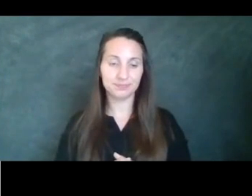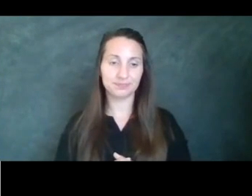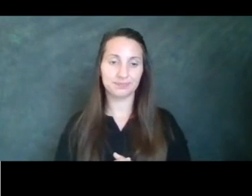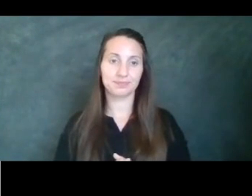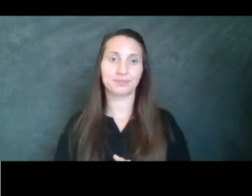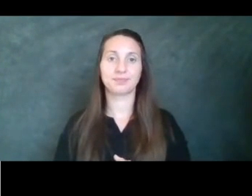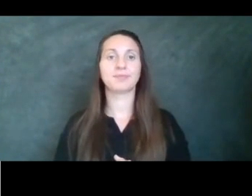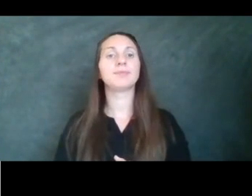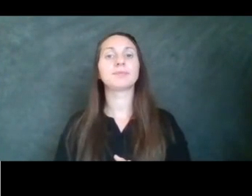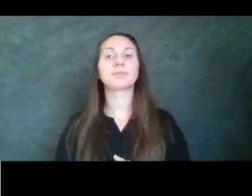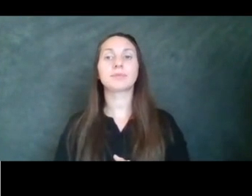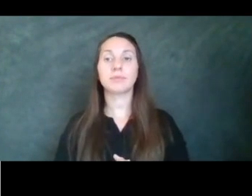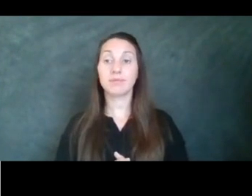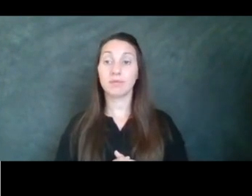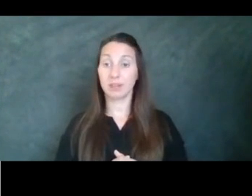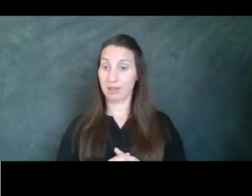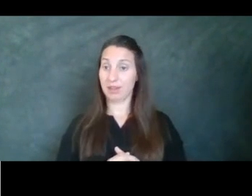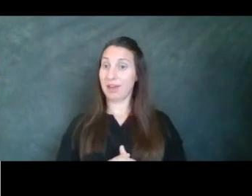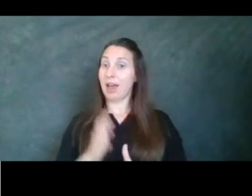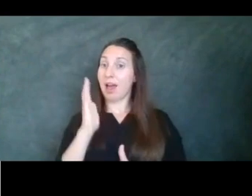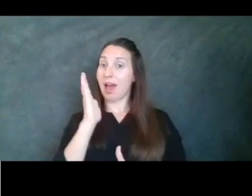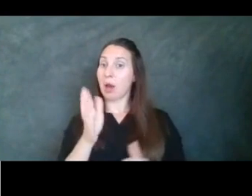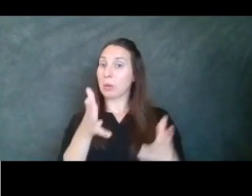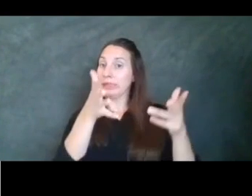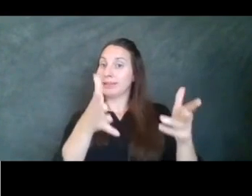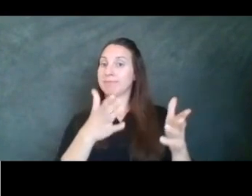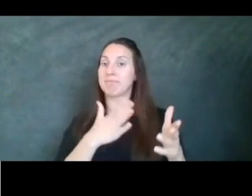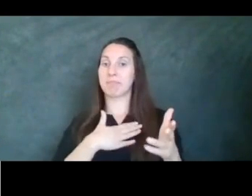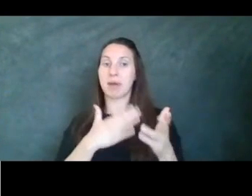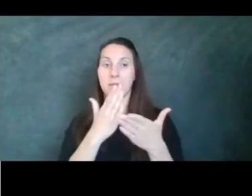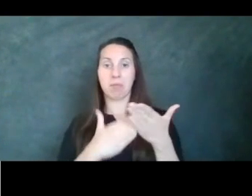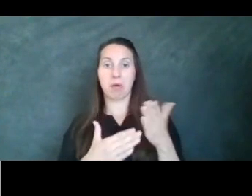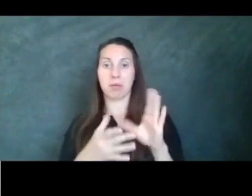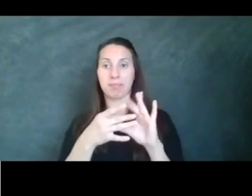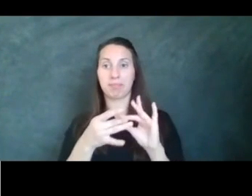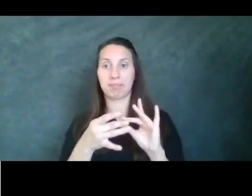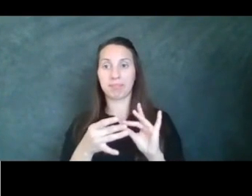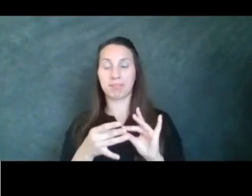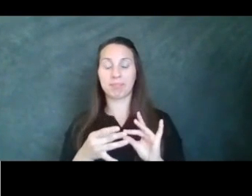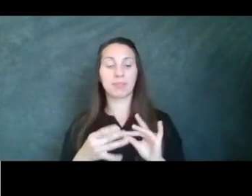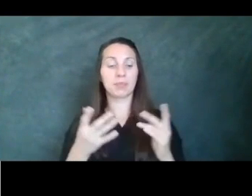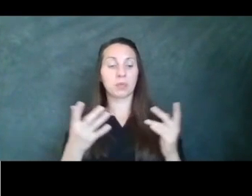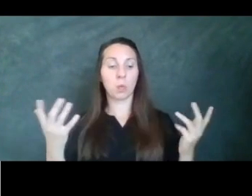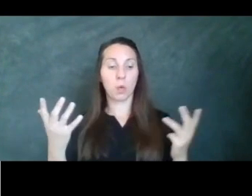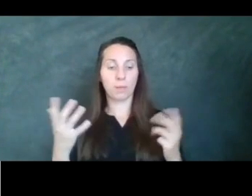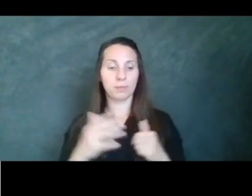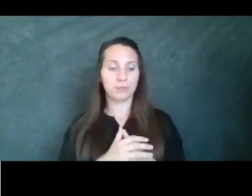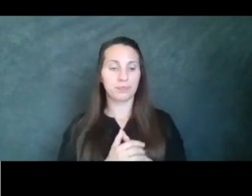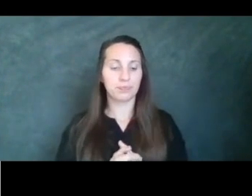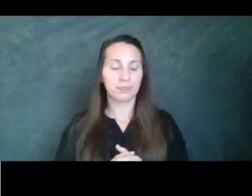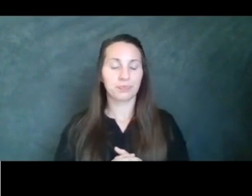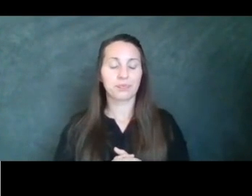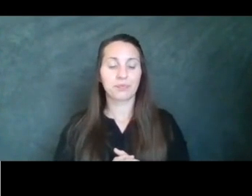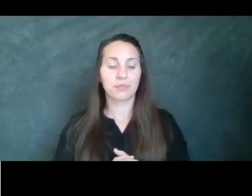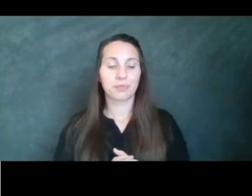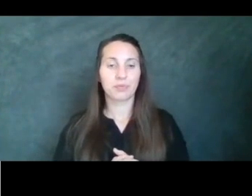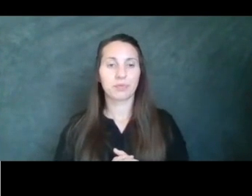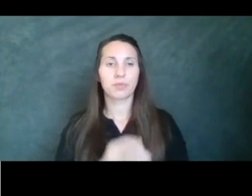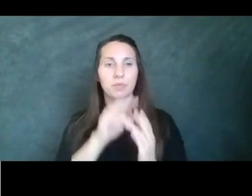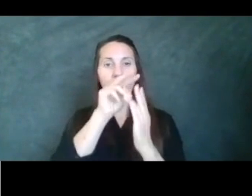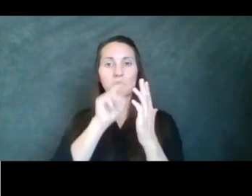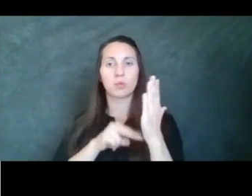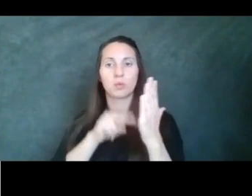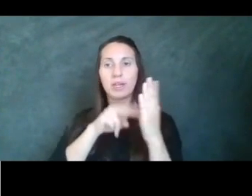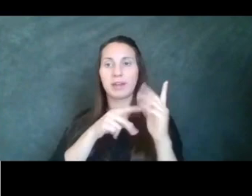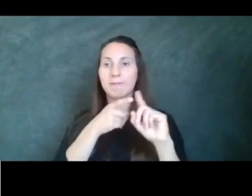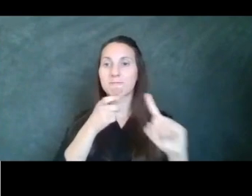I want to leave my portion of this webinar by reading from a dedication